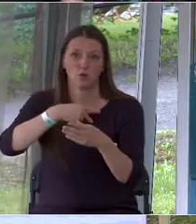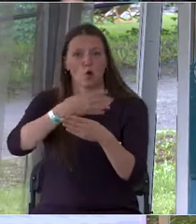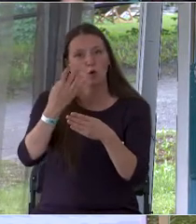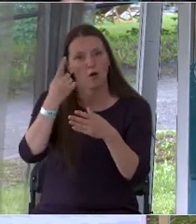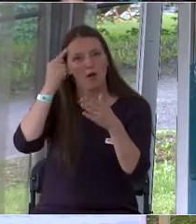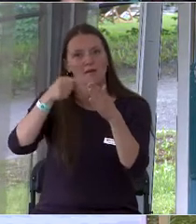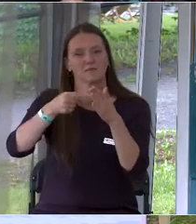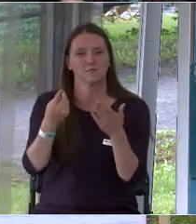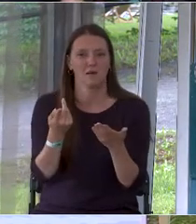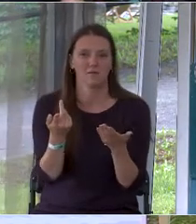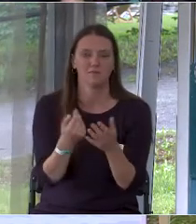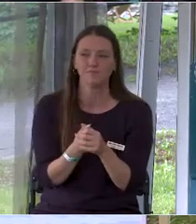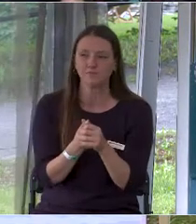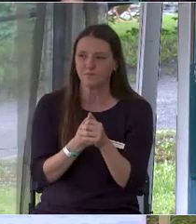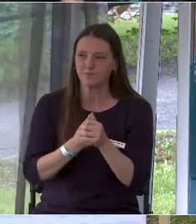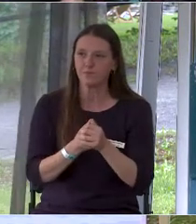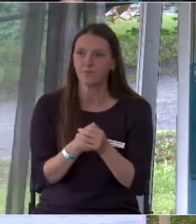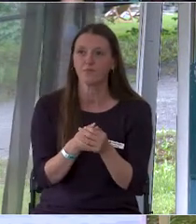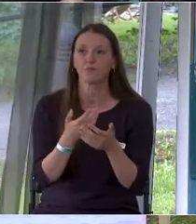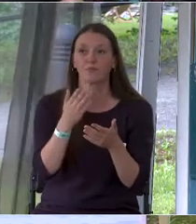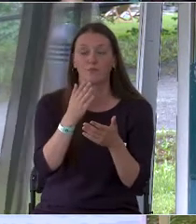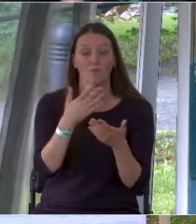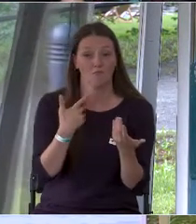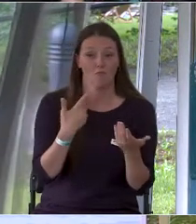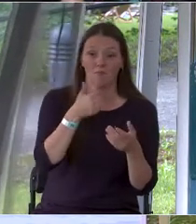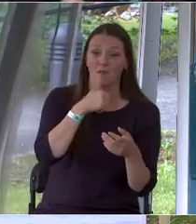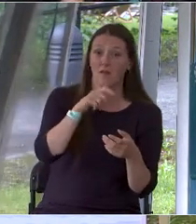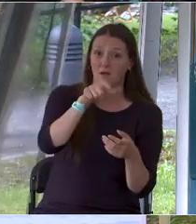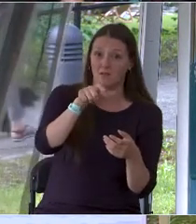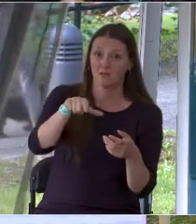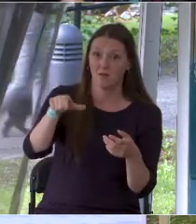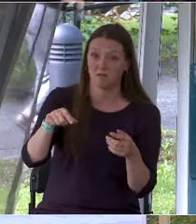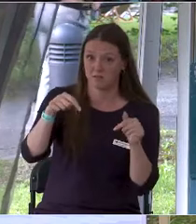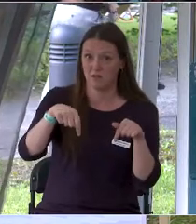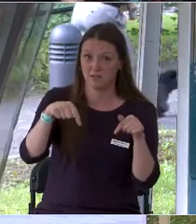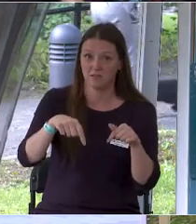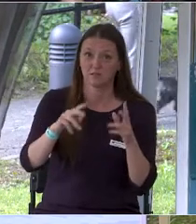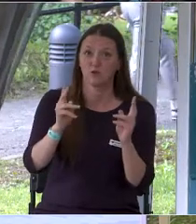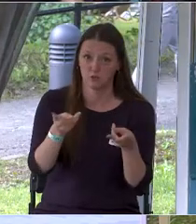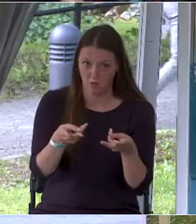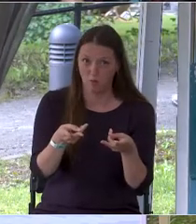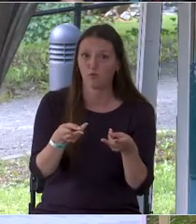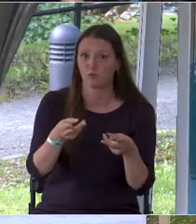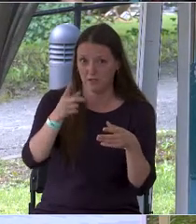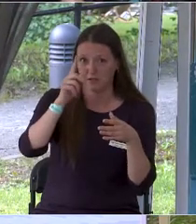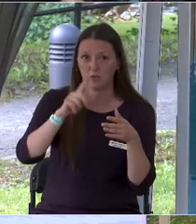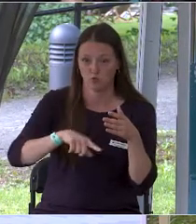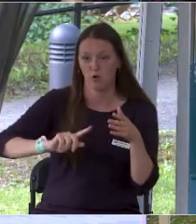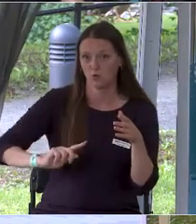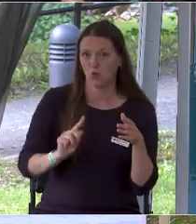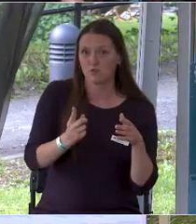society. That the small parenthesis that the still is actually also quite high in social trust